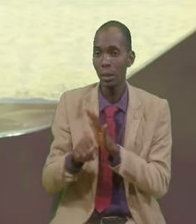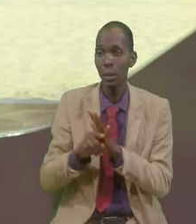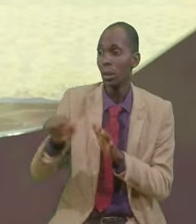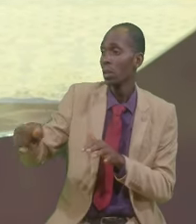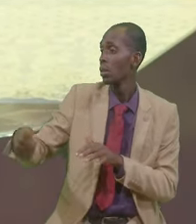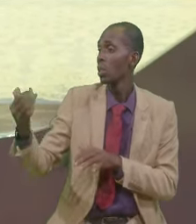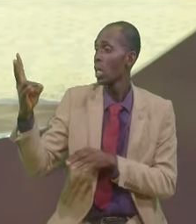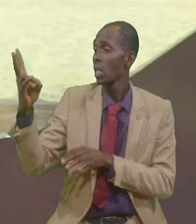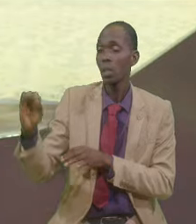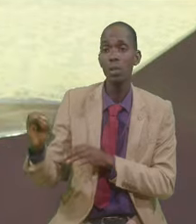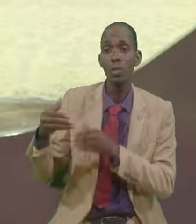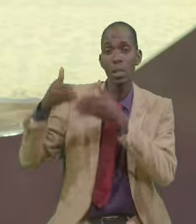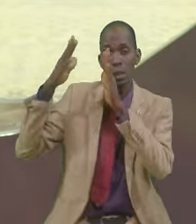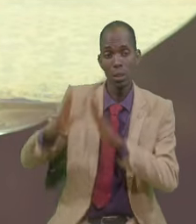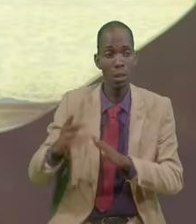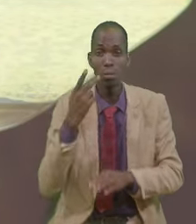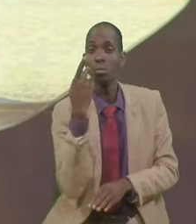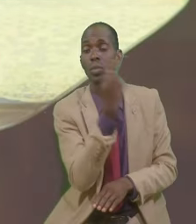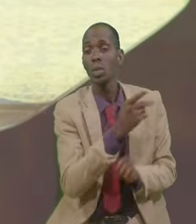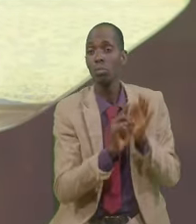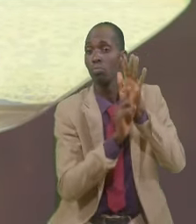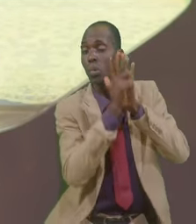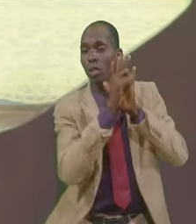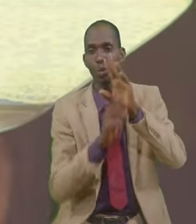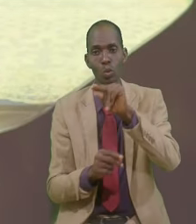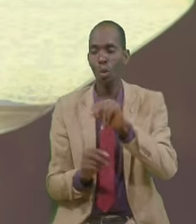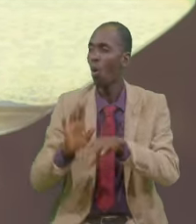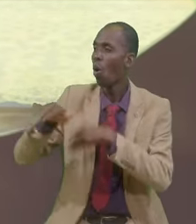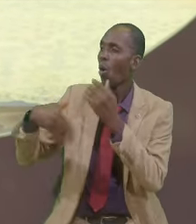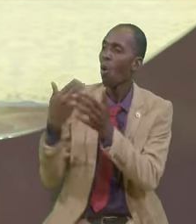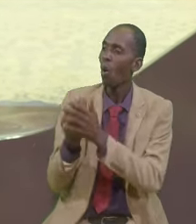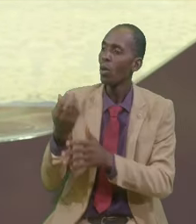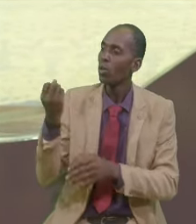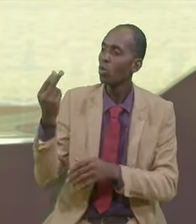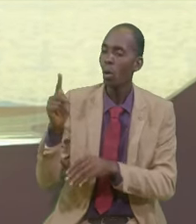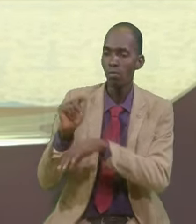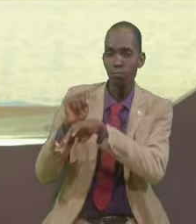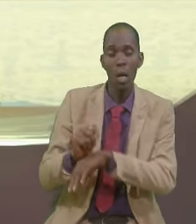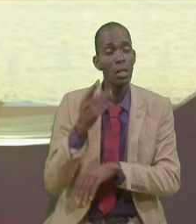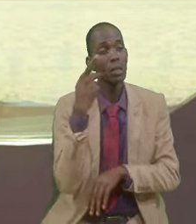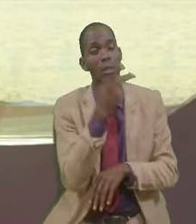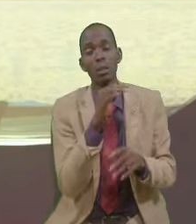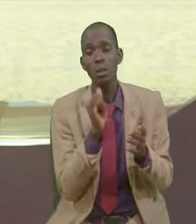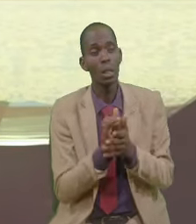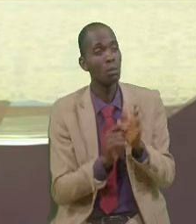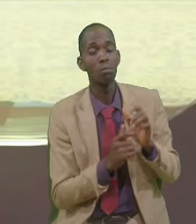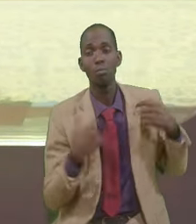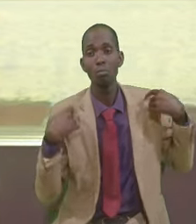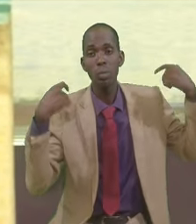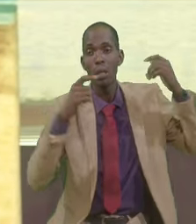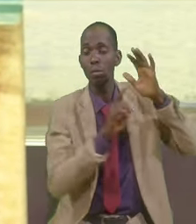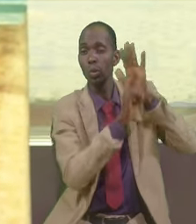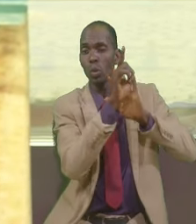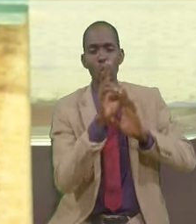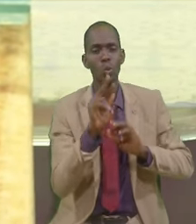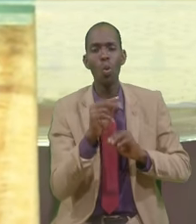see the giants. All the tribes, they didn't see the giants. All the multitudes, they didn't see the giants. They only got